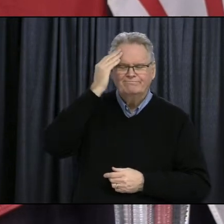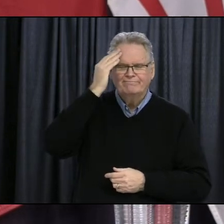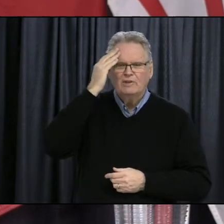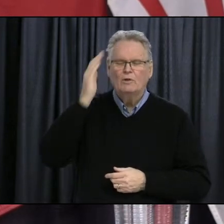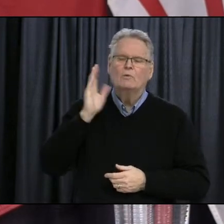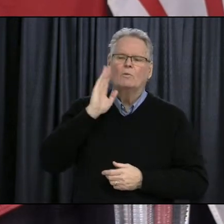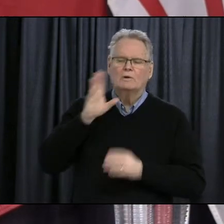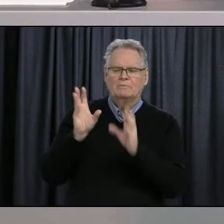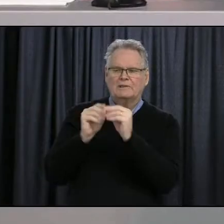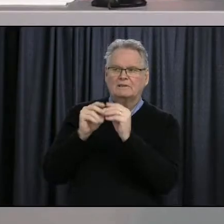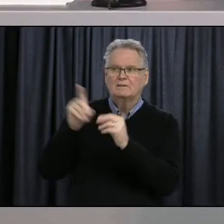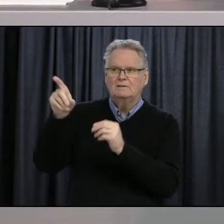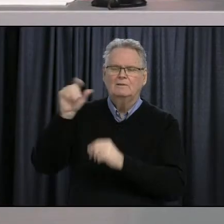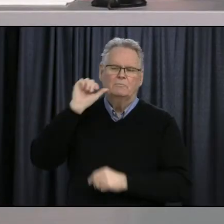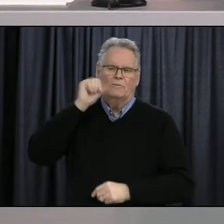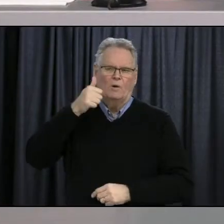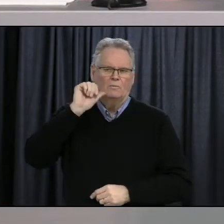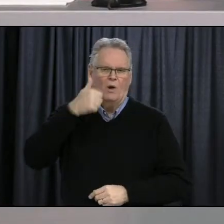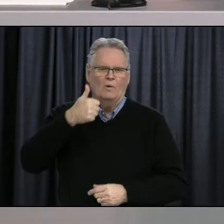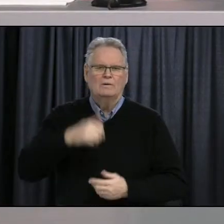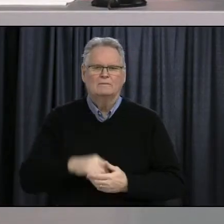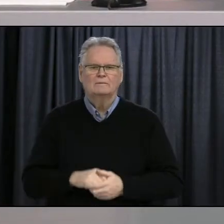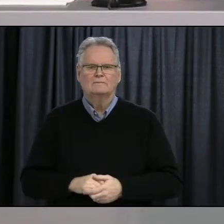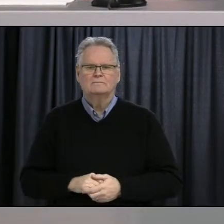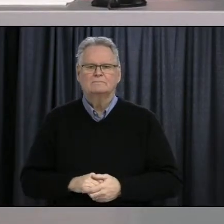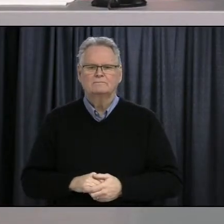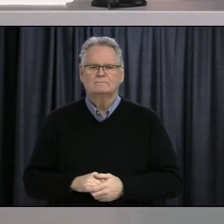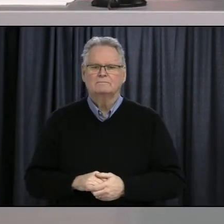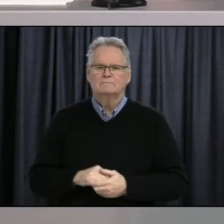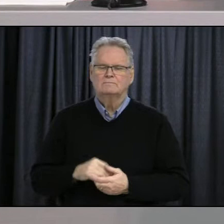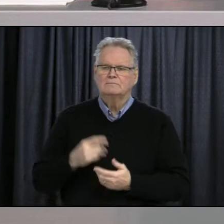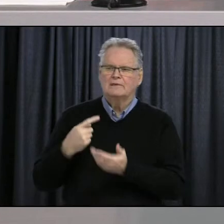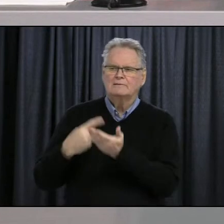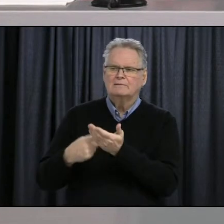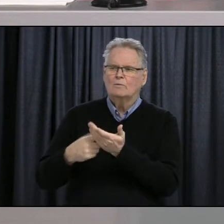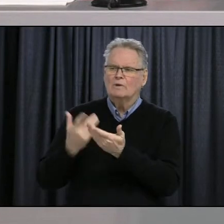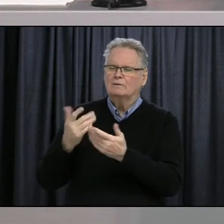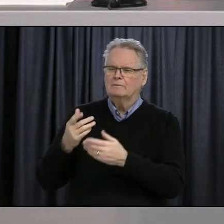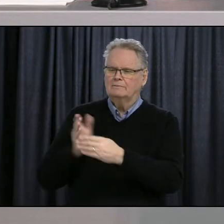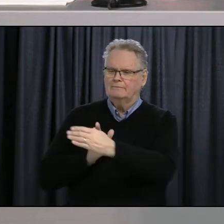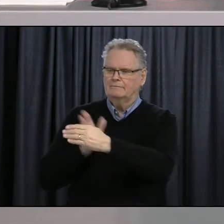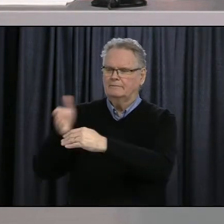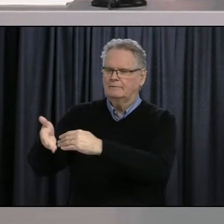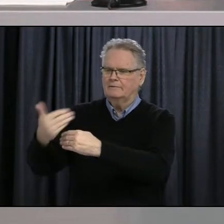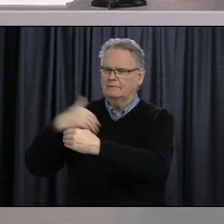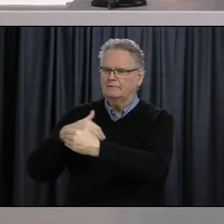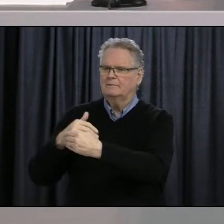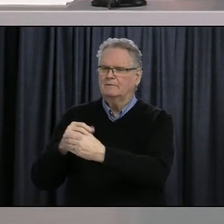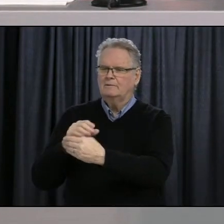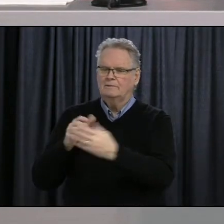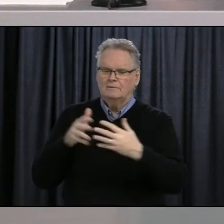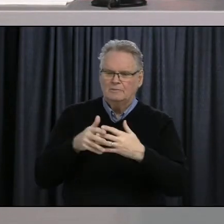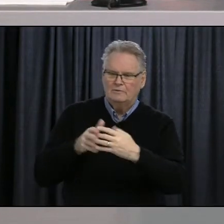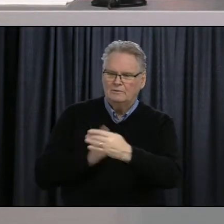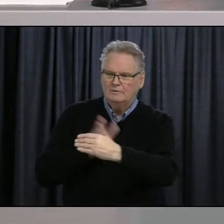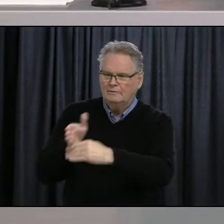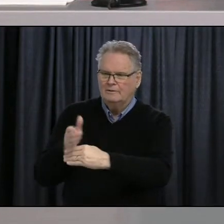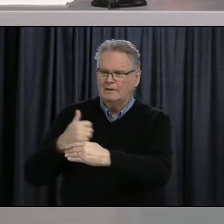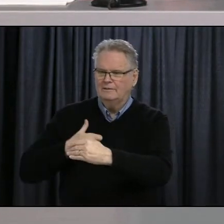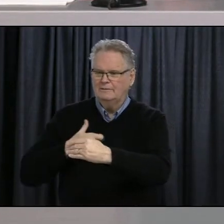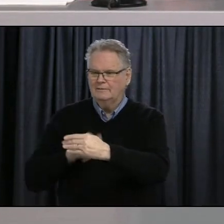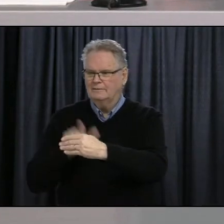Okay. Thank you. Our next questions are from Kellyanne Roberts with NTV. Please go ahead.